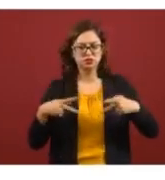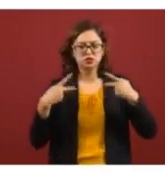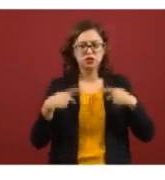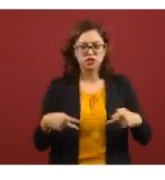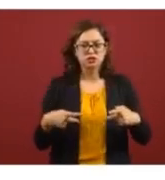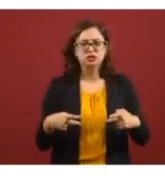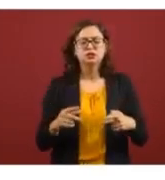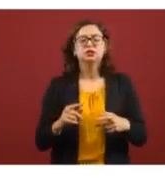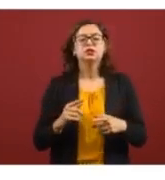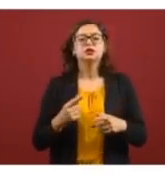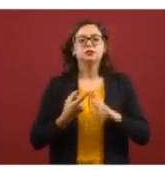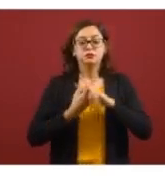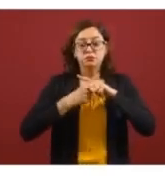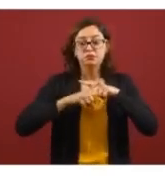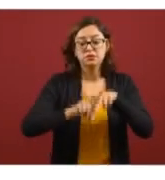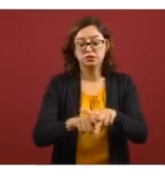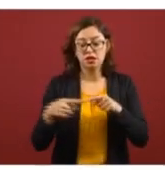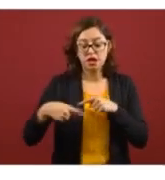than 10 years.